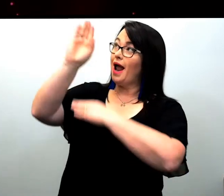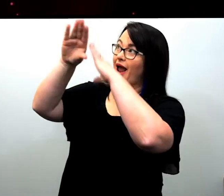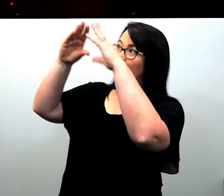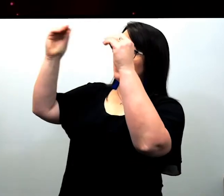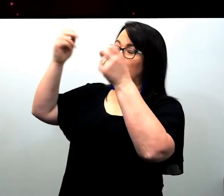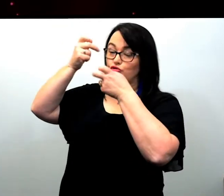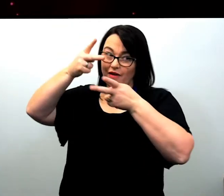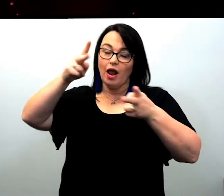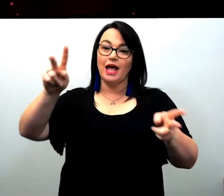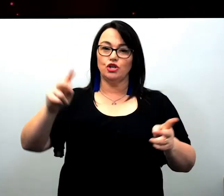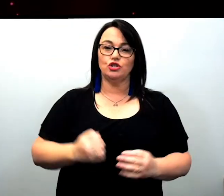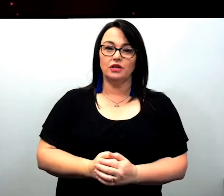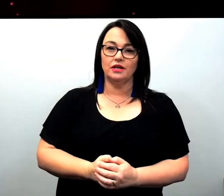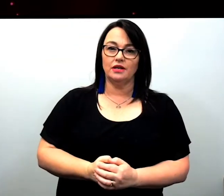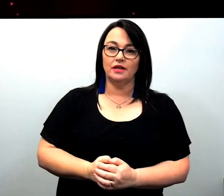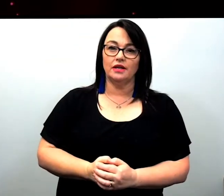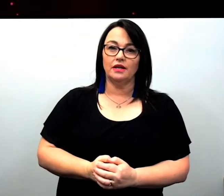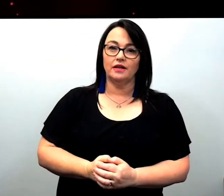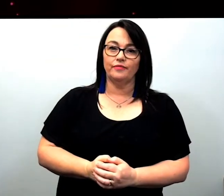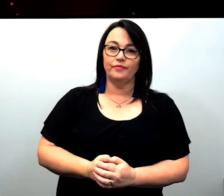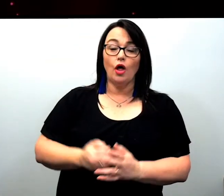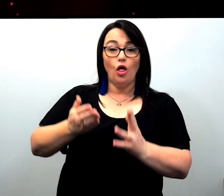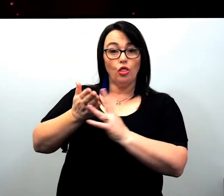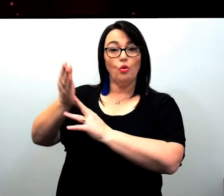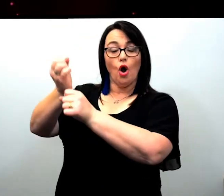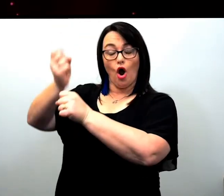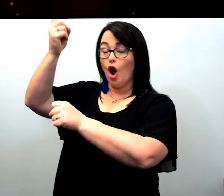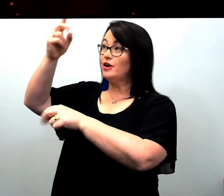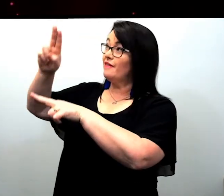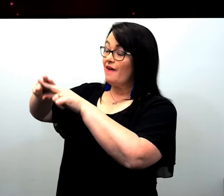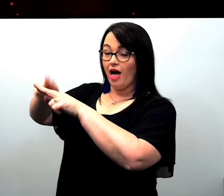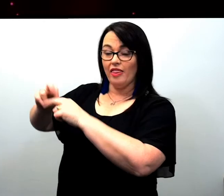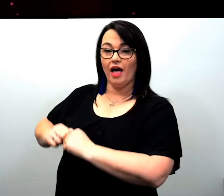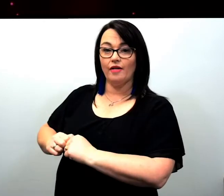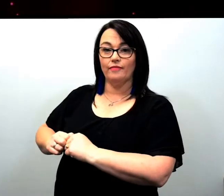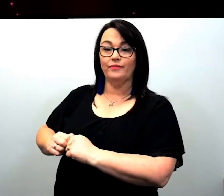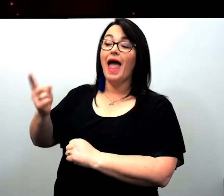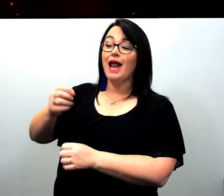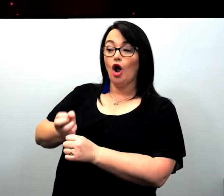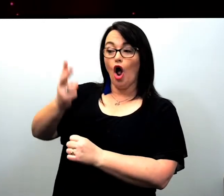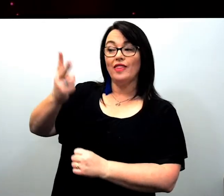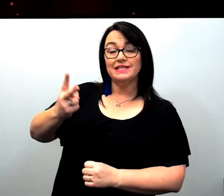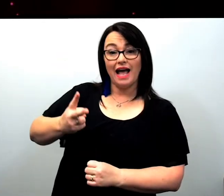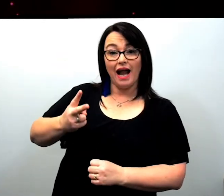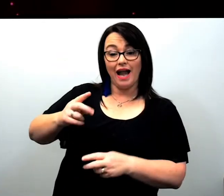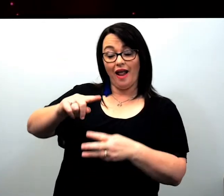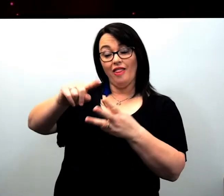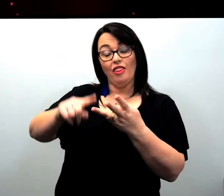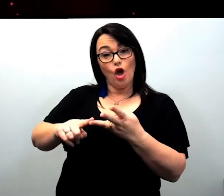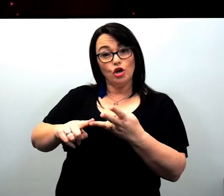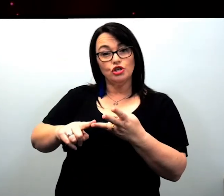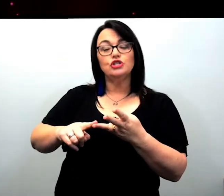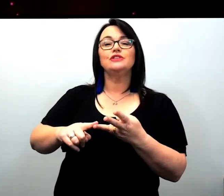And the Holy Spirit is the third member of the Trinity, is active in the world today. And his whole